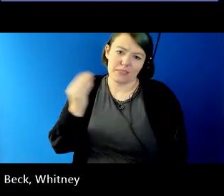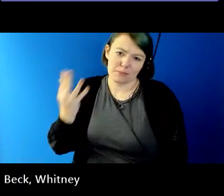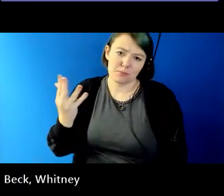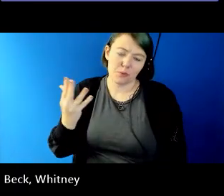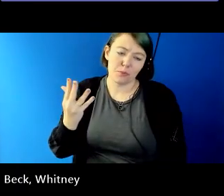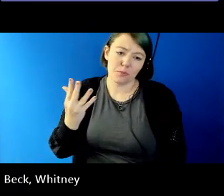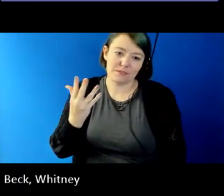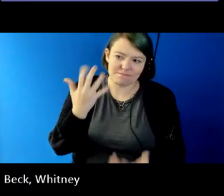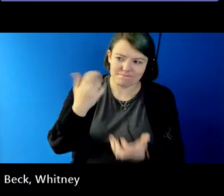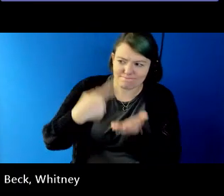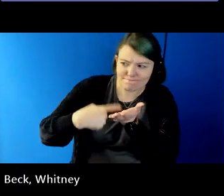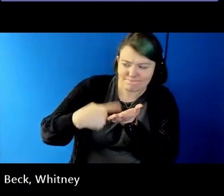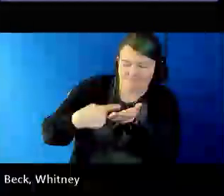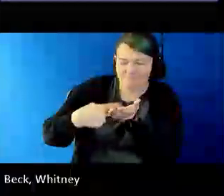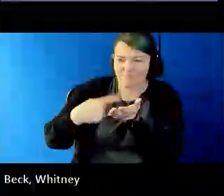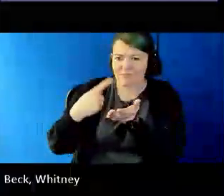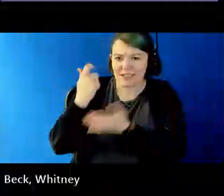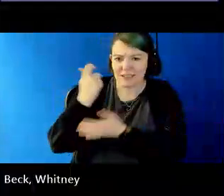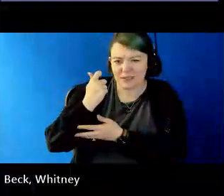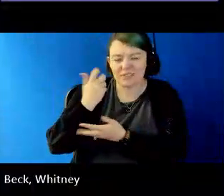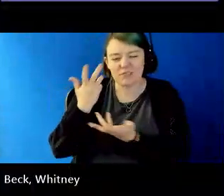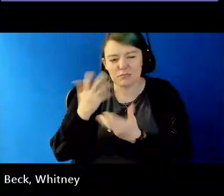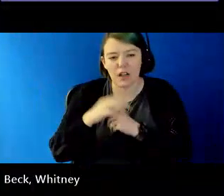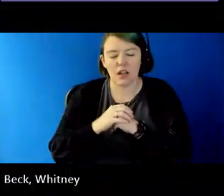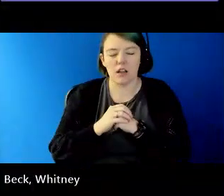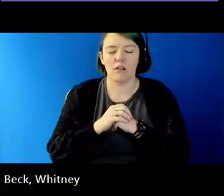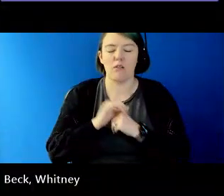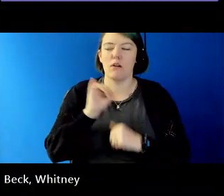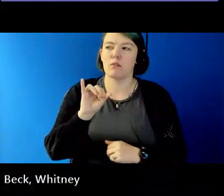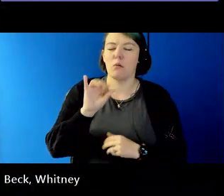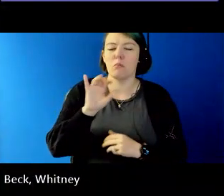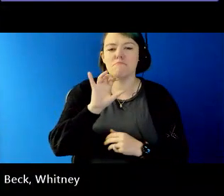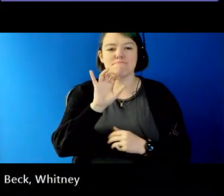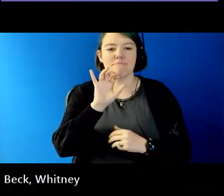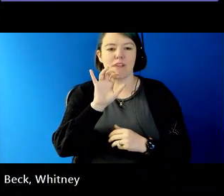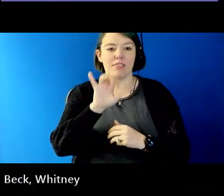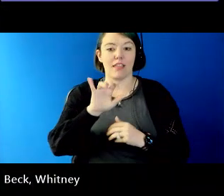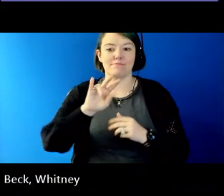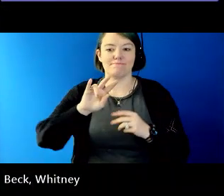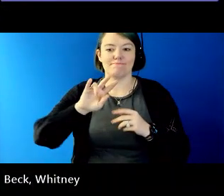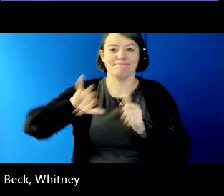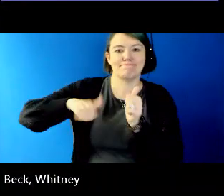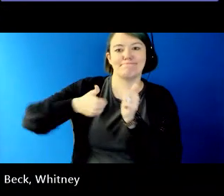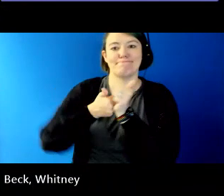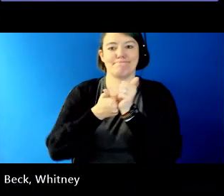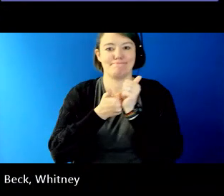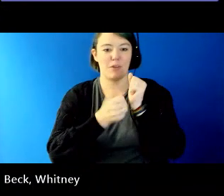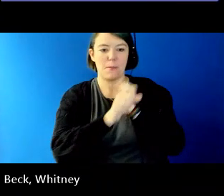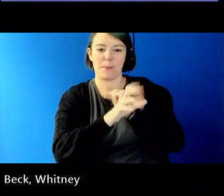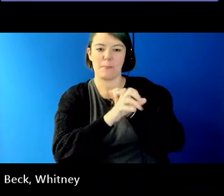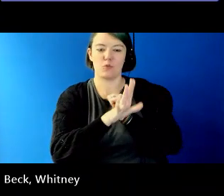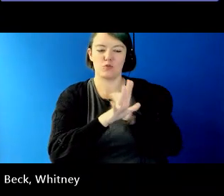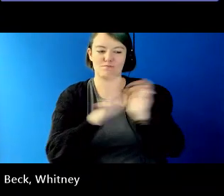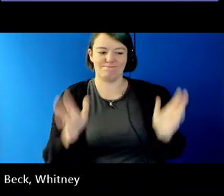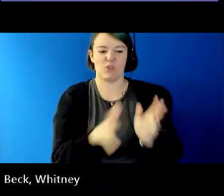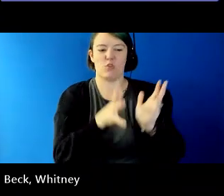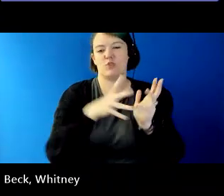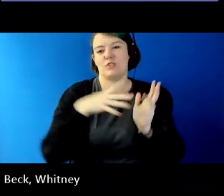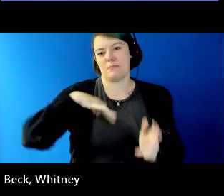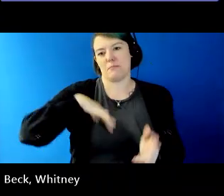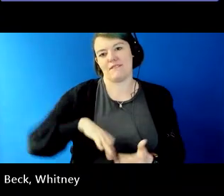talk about the fact that they're on benefits, but it just gives that second piece to promote the benefits as well. It